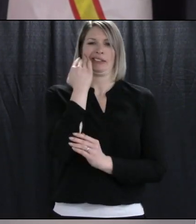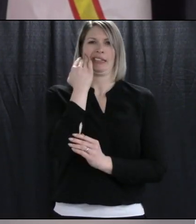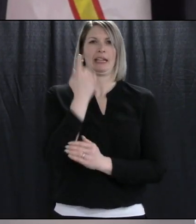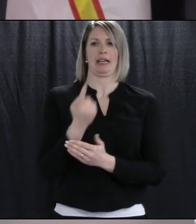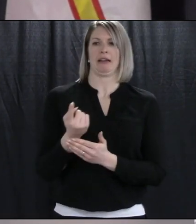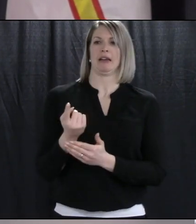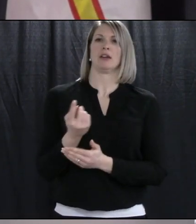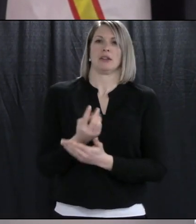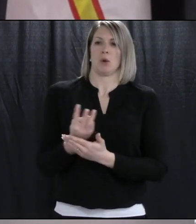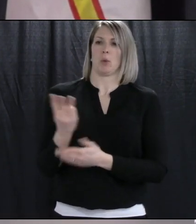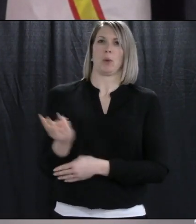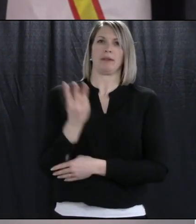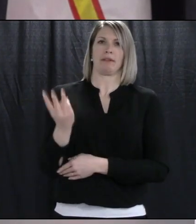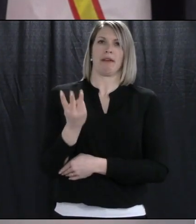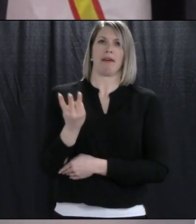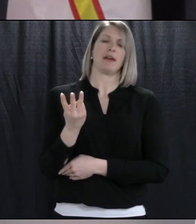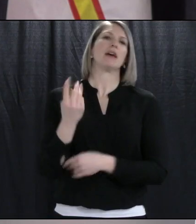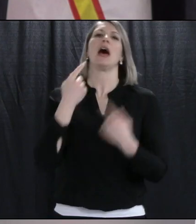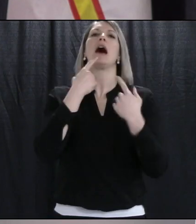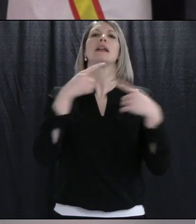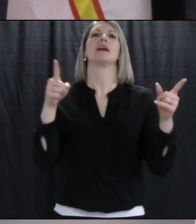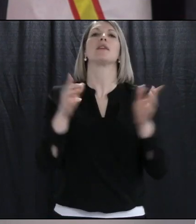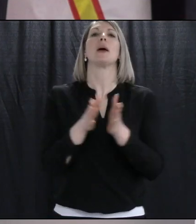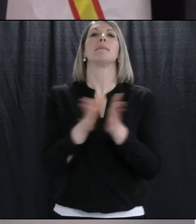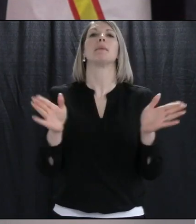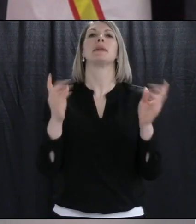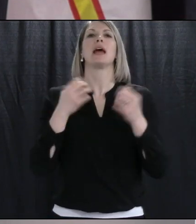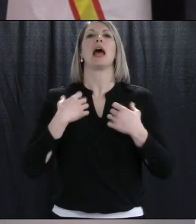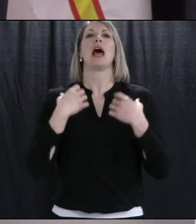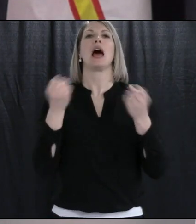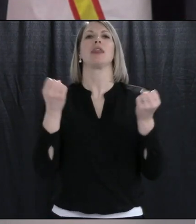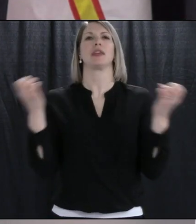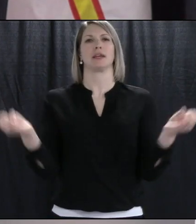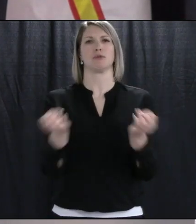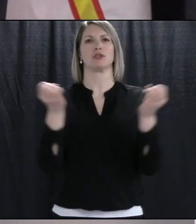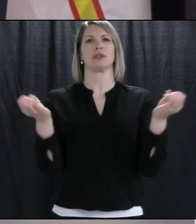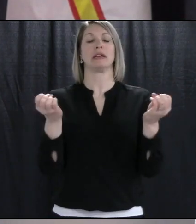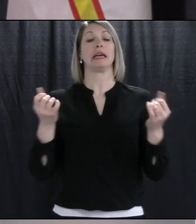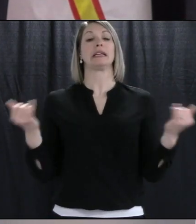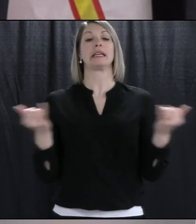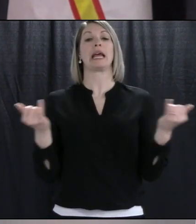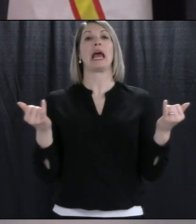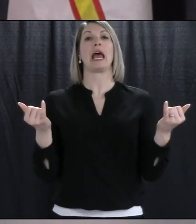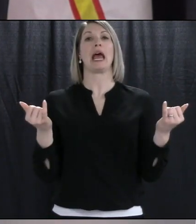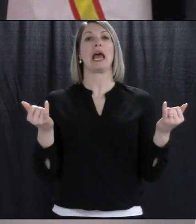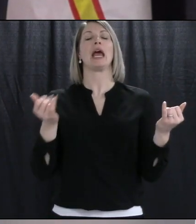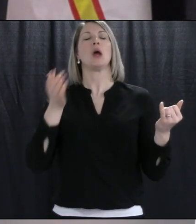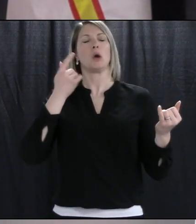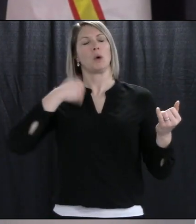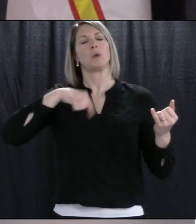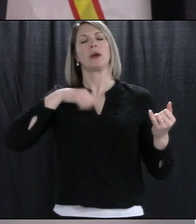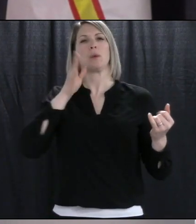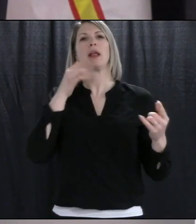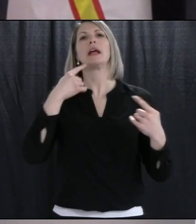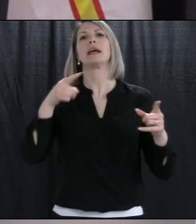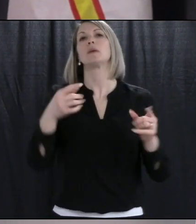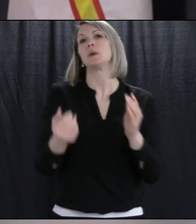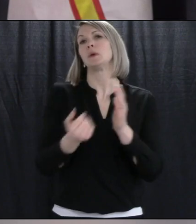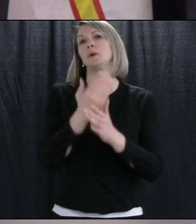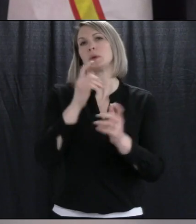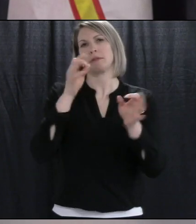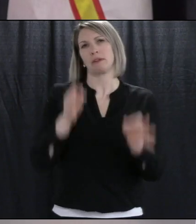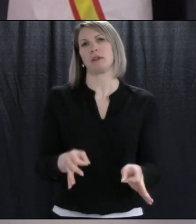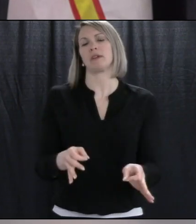we announced a public health emergency. Today, we are making a decision that will further protect you from the spread